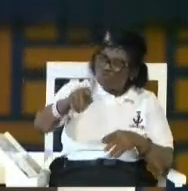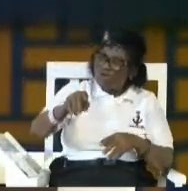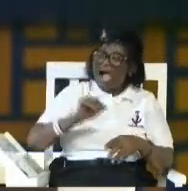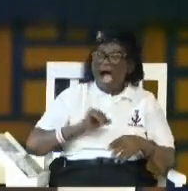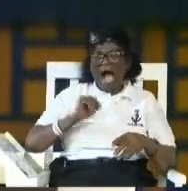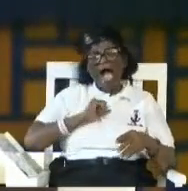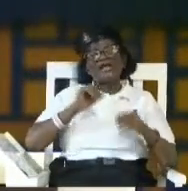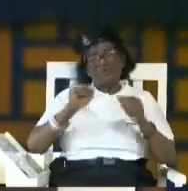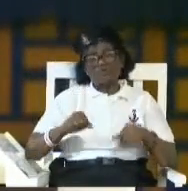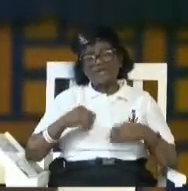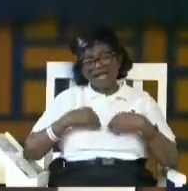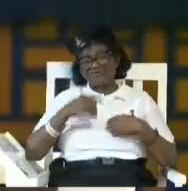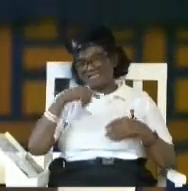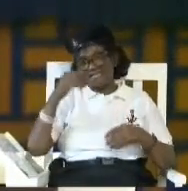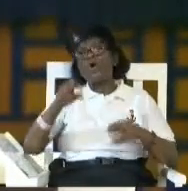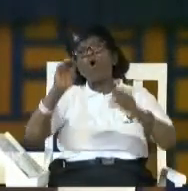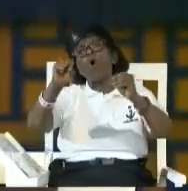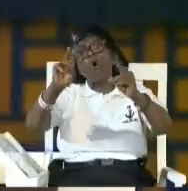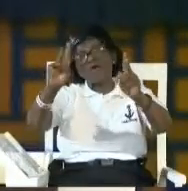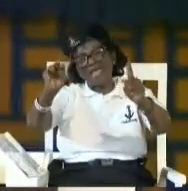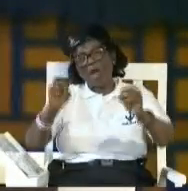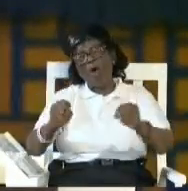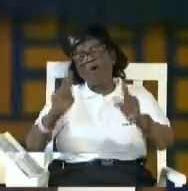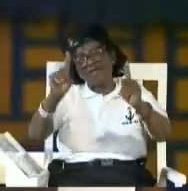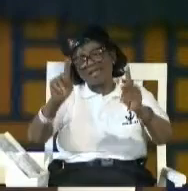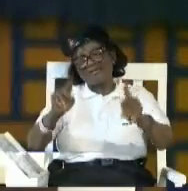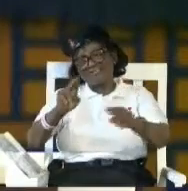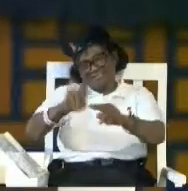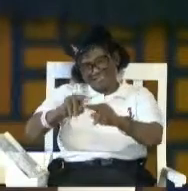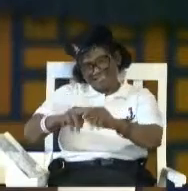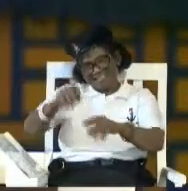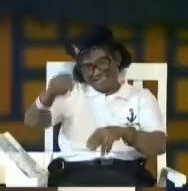said, all right, all right. Sit down.